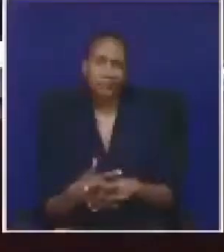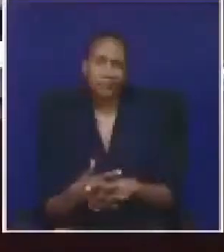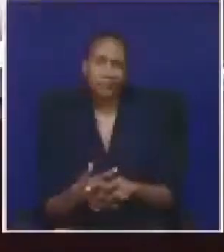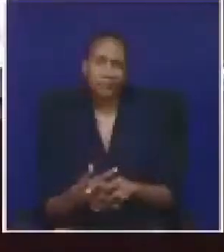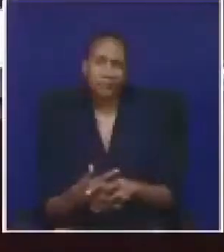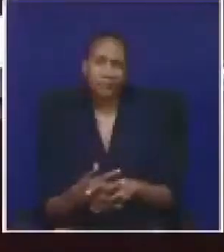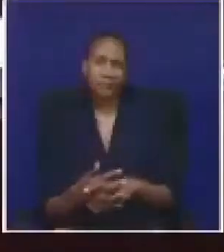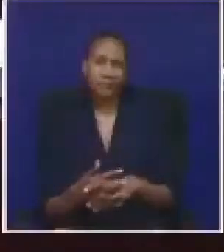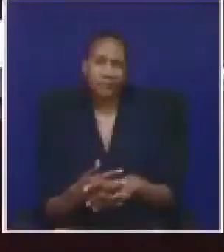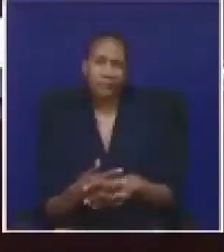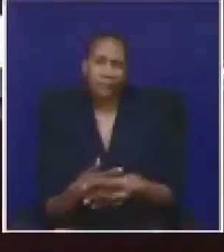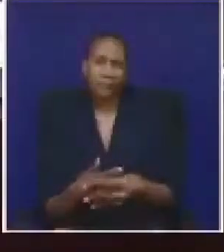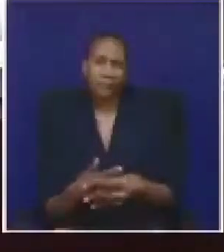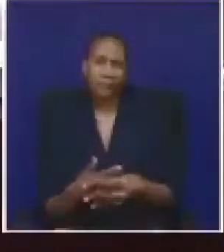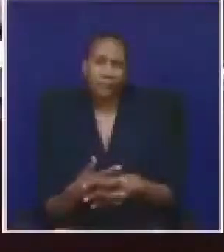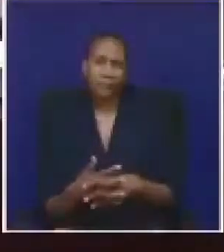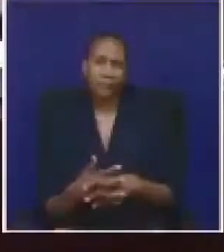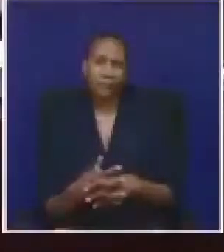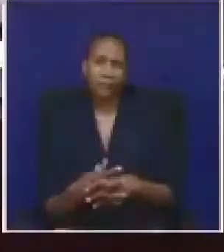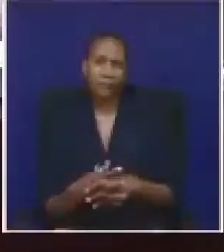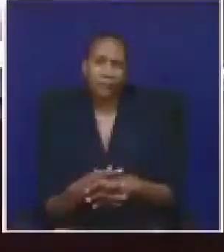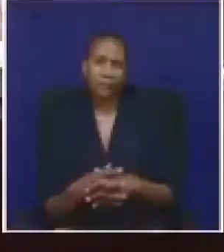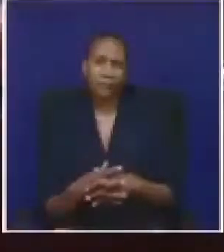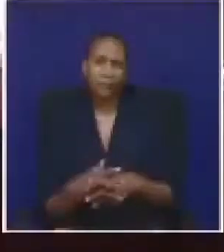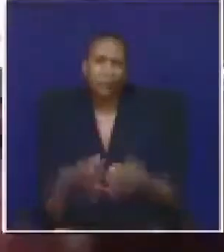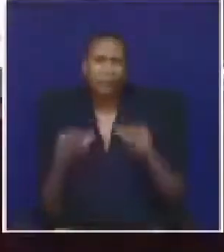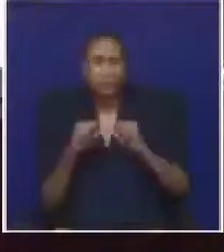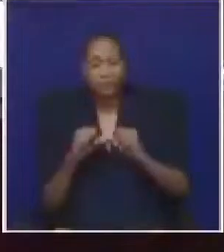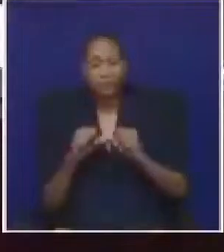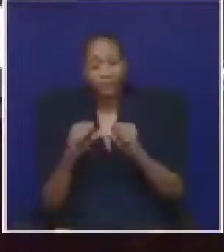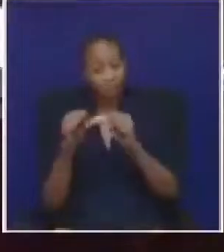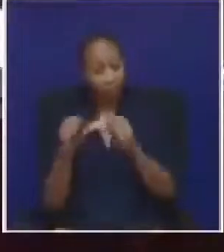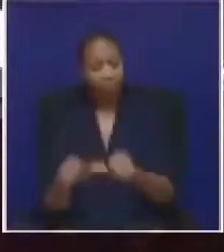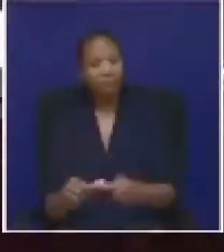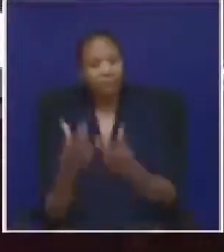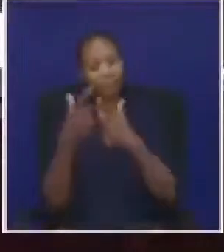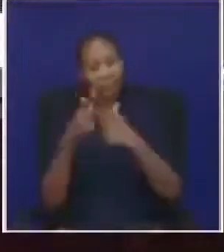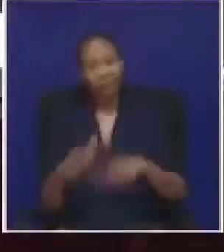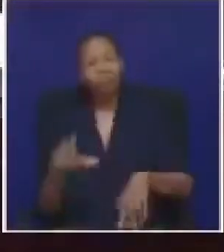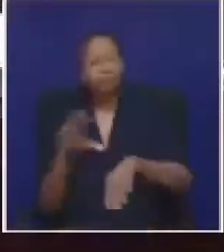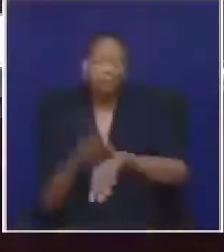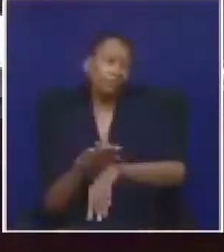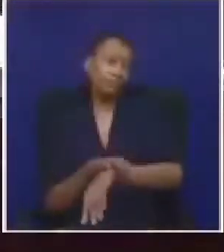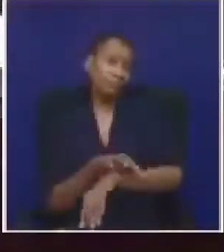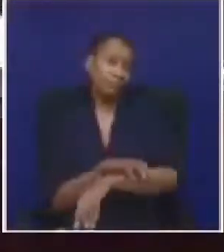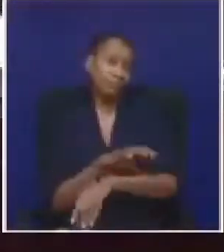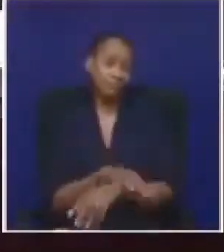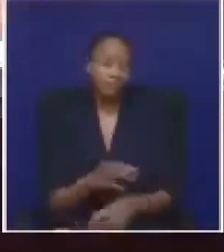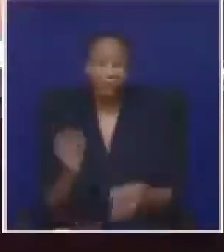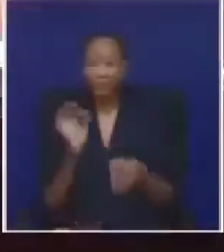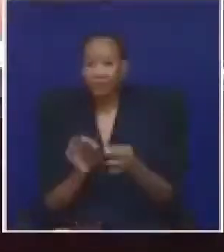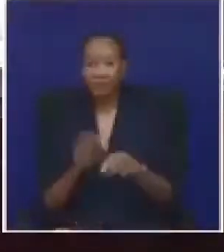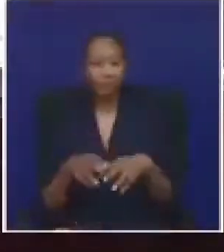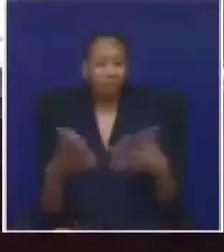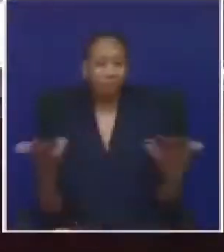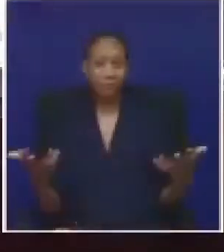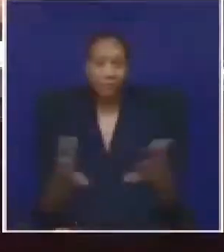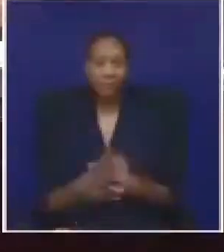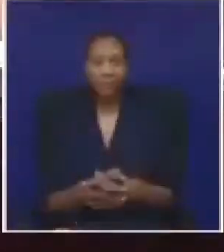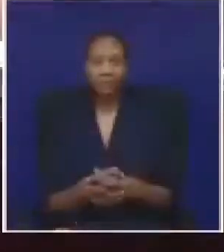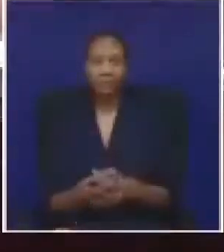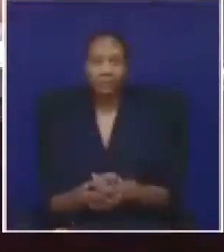vanhu van'wani a yi tirheli swinene vanhu lava hluphekaka. Hi ta yi lunghisa mhaka